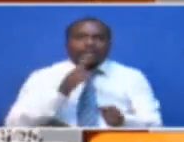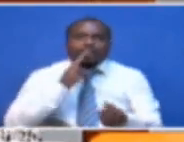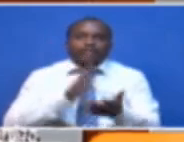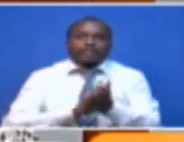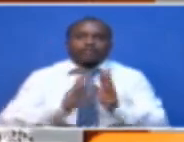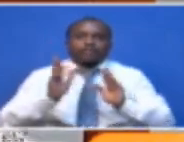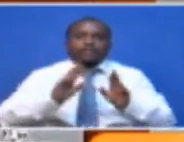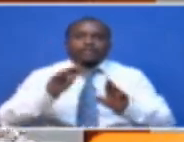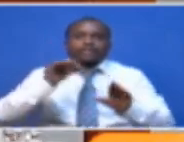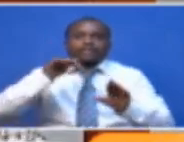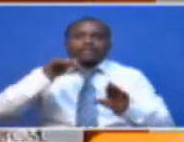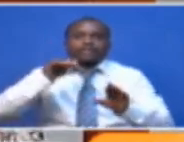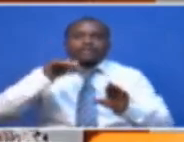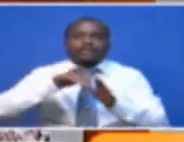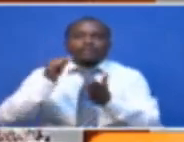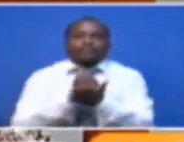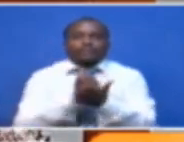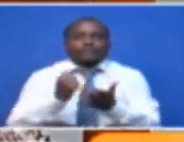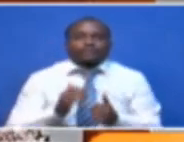So Mulinge showed